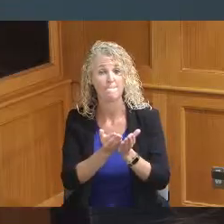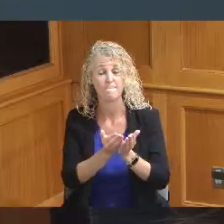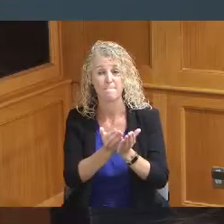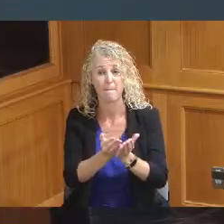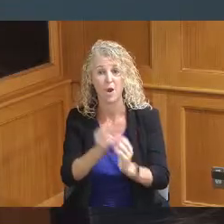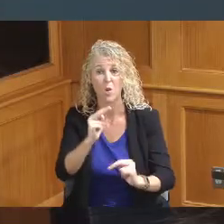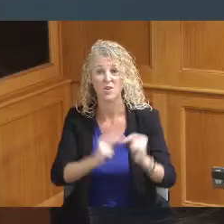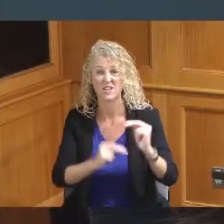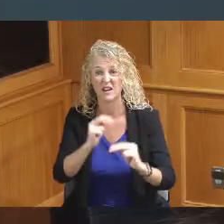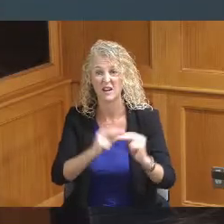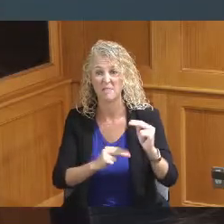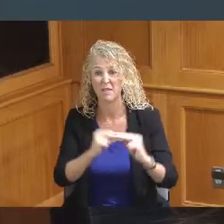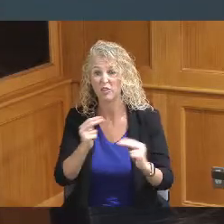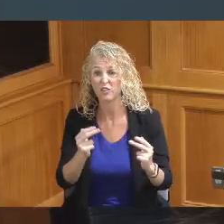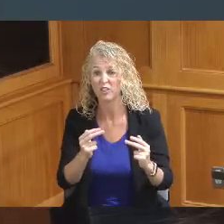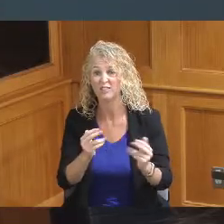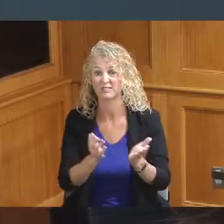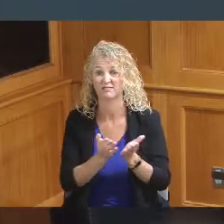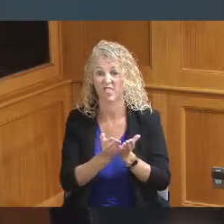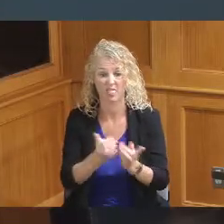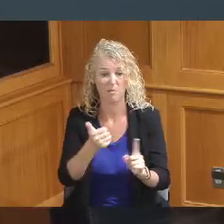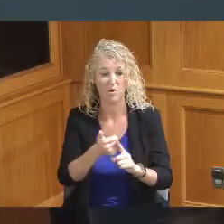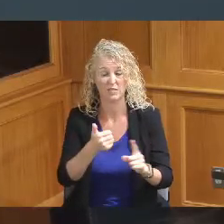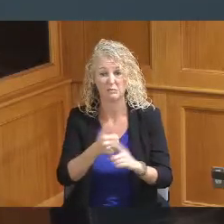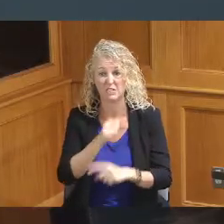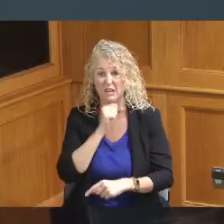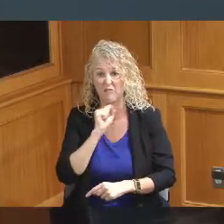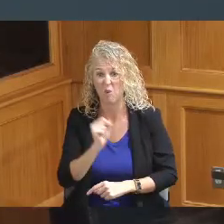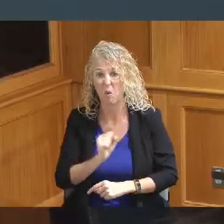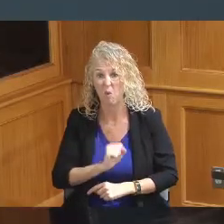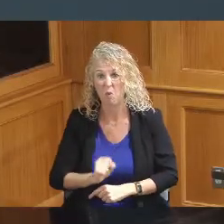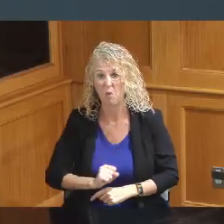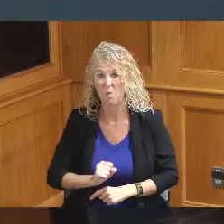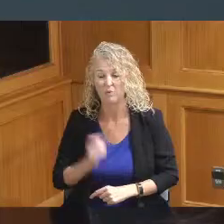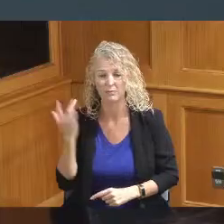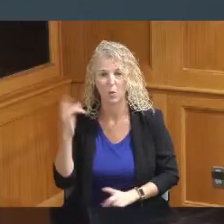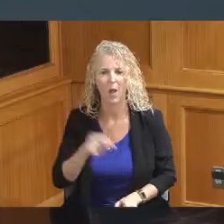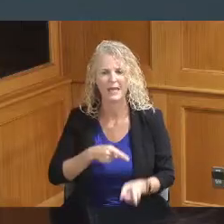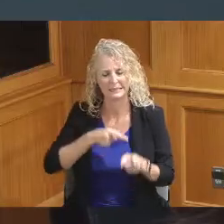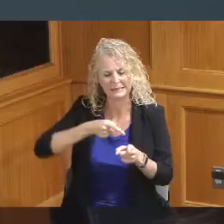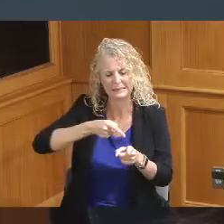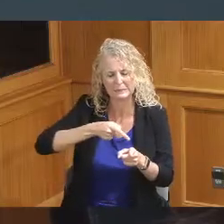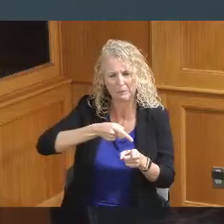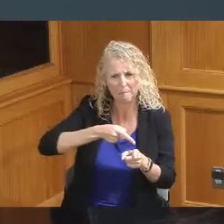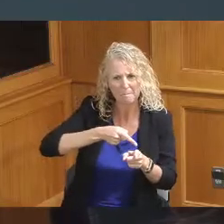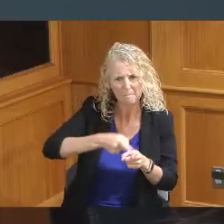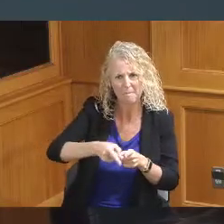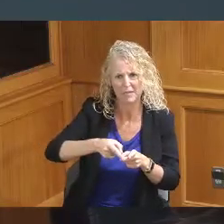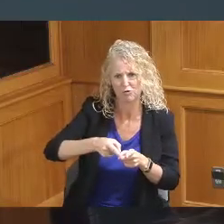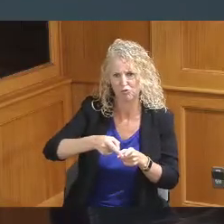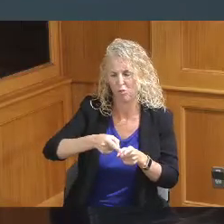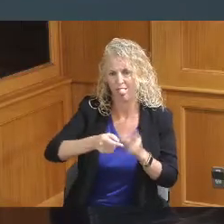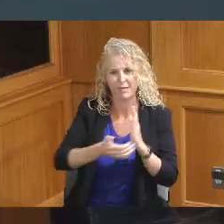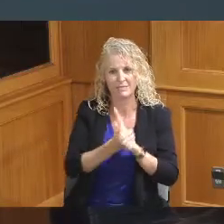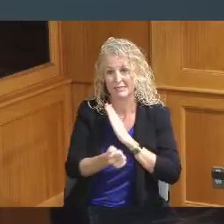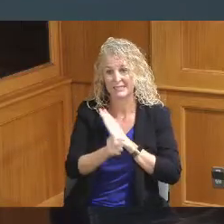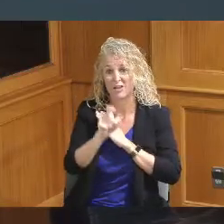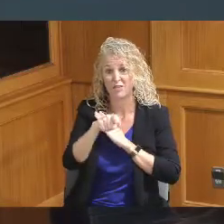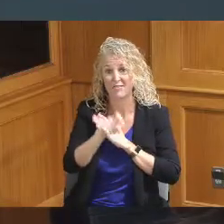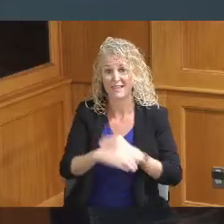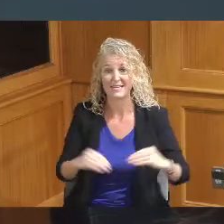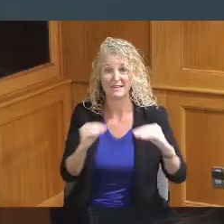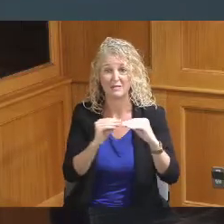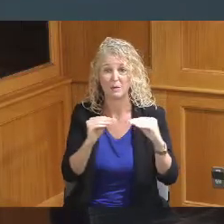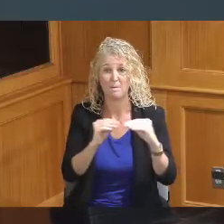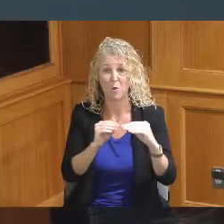like ancient now. They can't find too many people because it's a specialized thing that you do, and they need more barges right